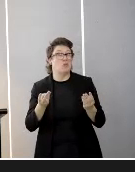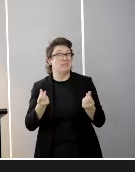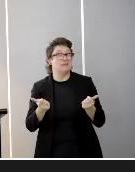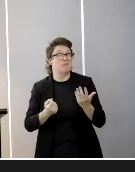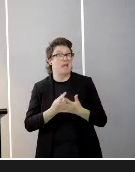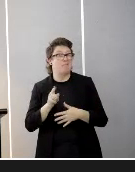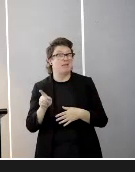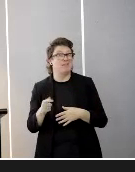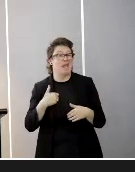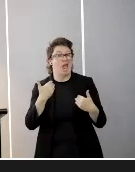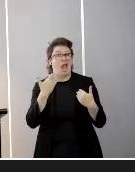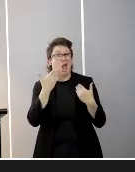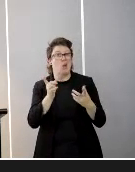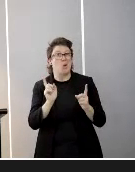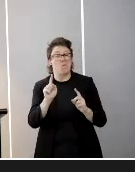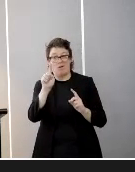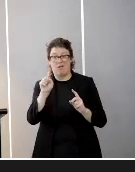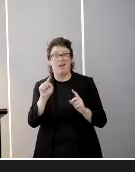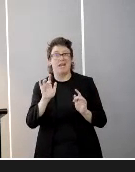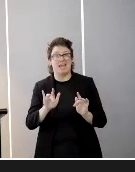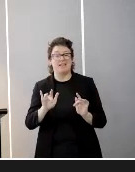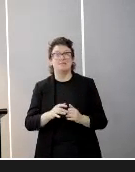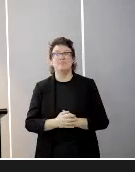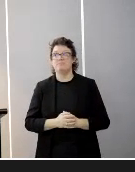there. Not sure what though. Yeah.